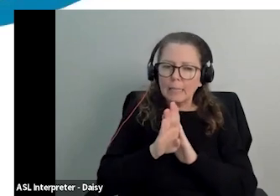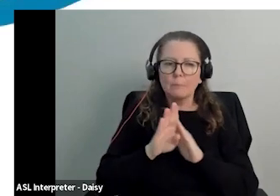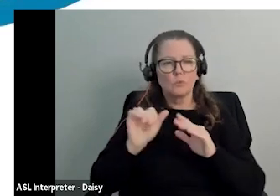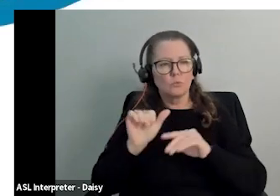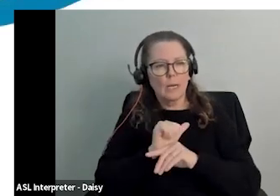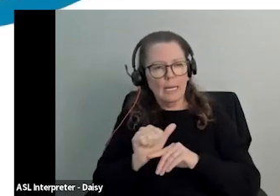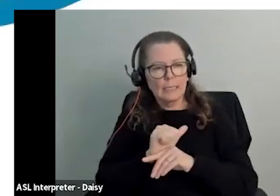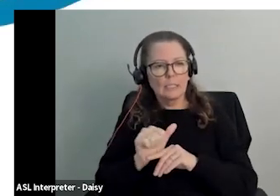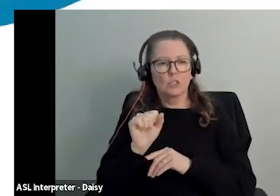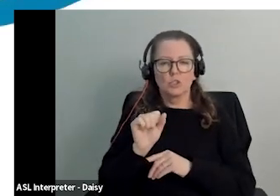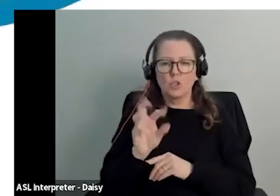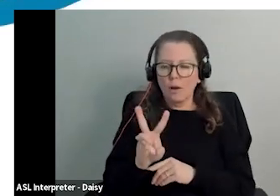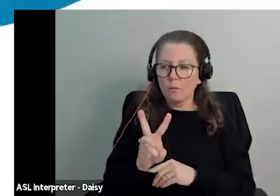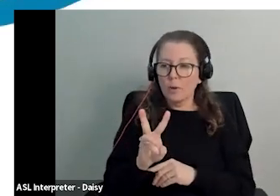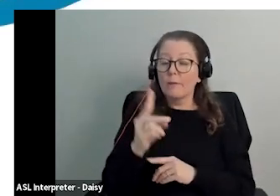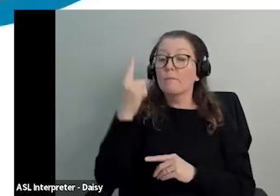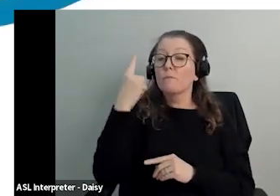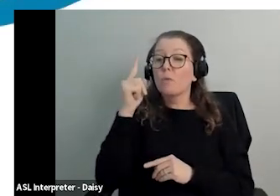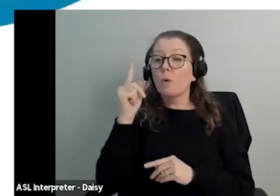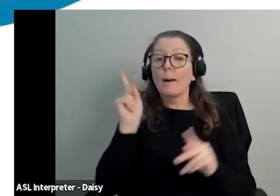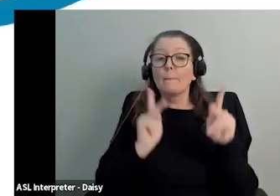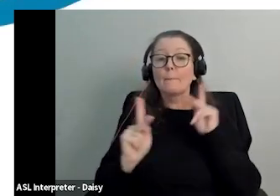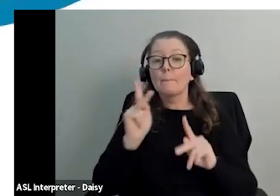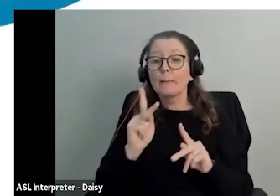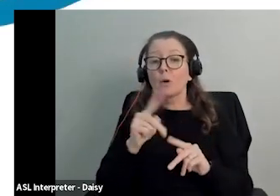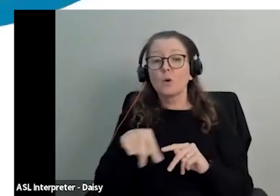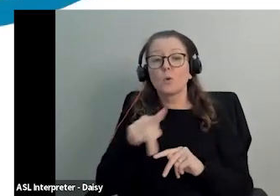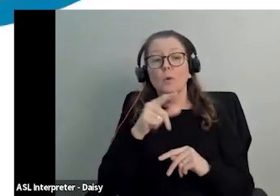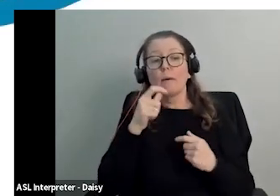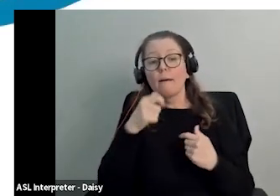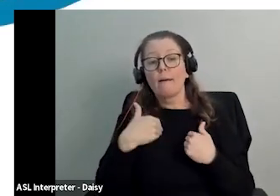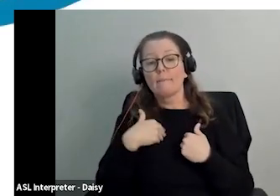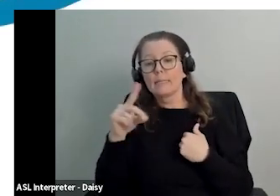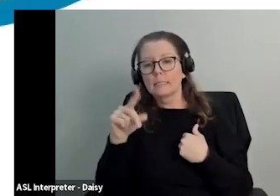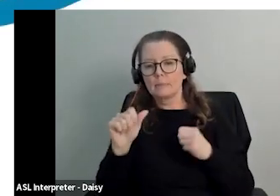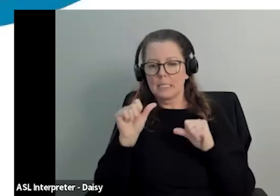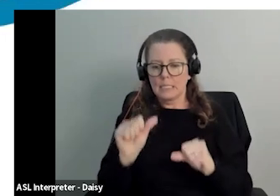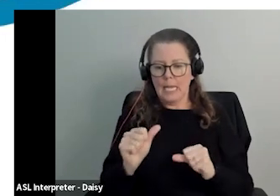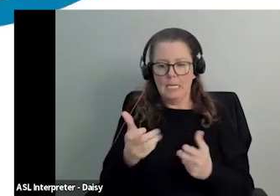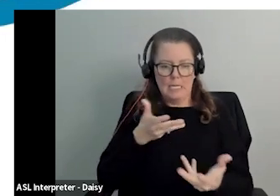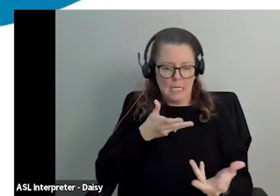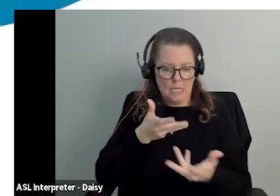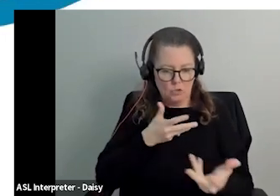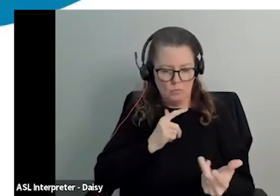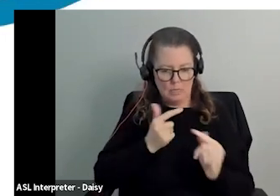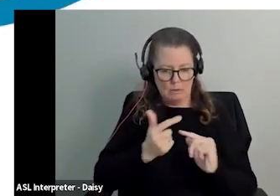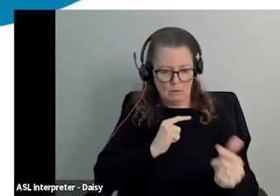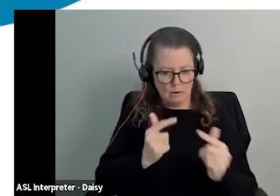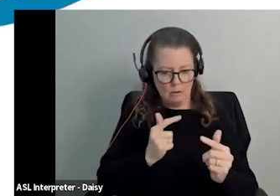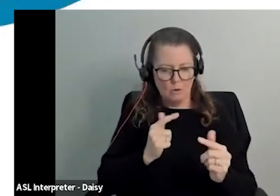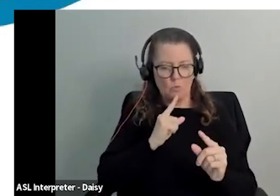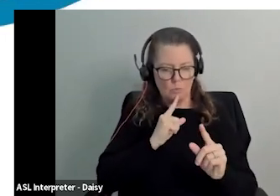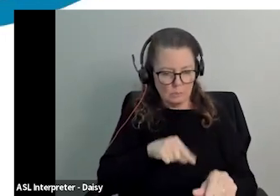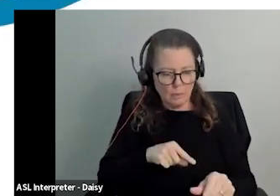so that people with disabilities can effectively understand, interact, and respond meaningfully with the